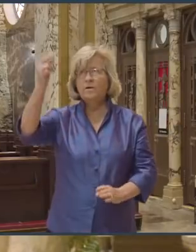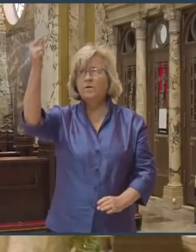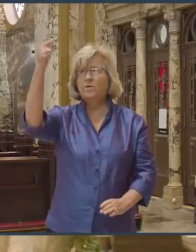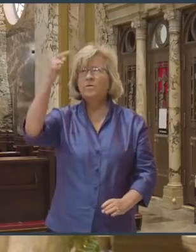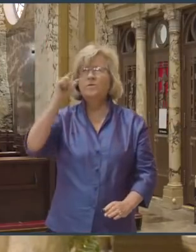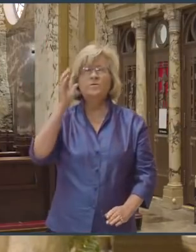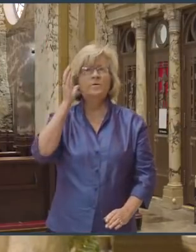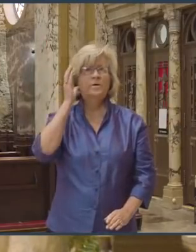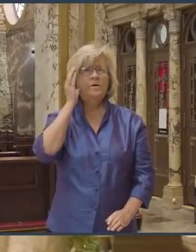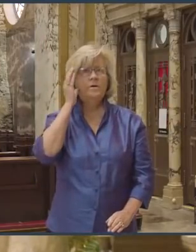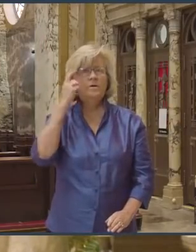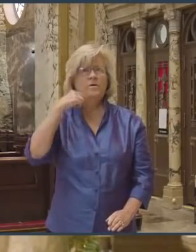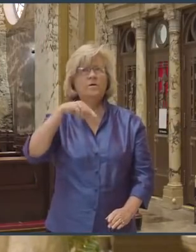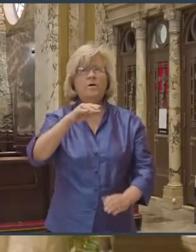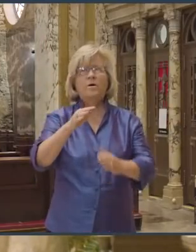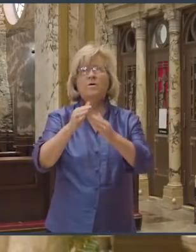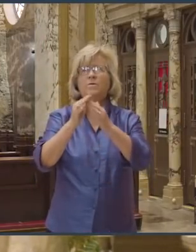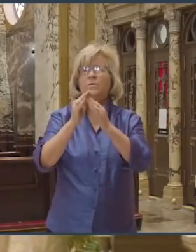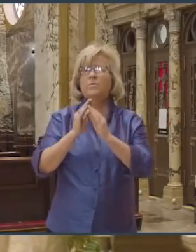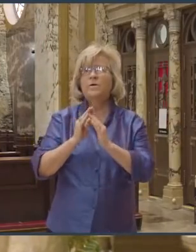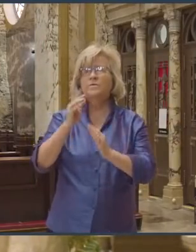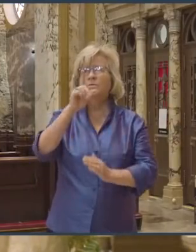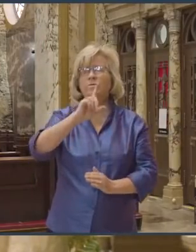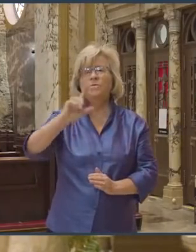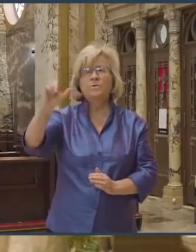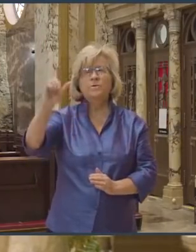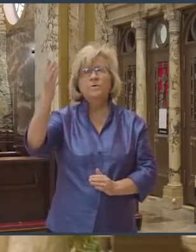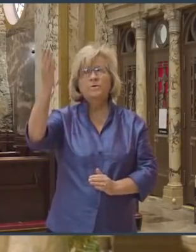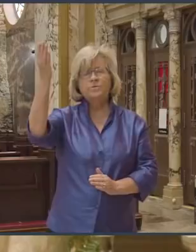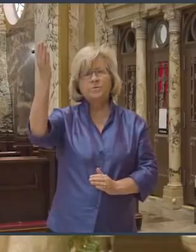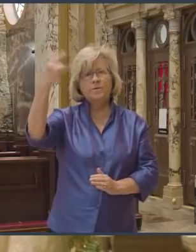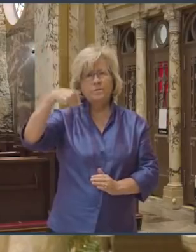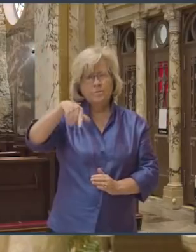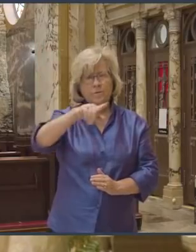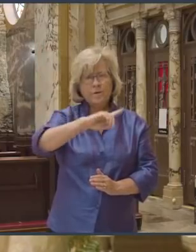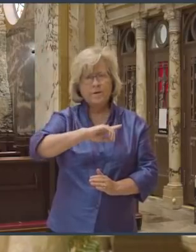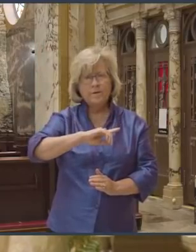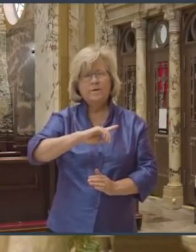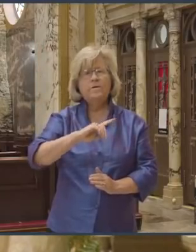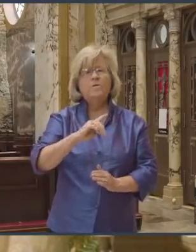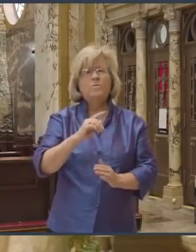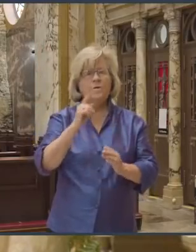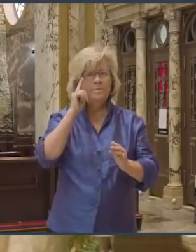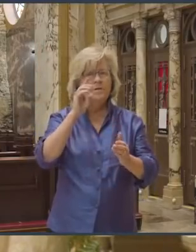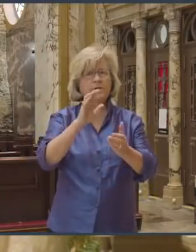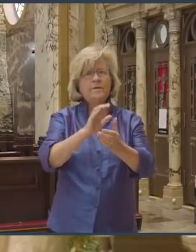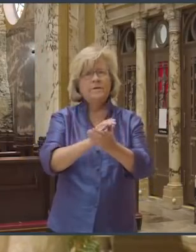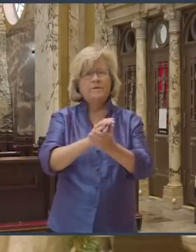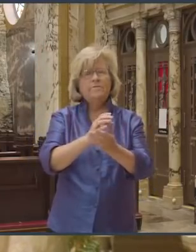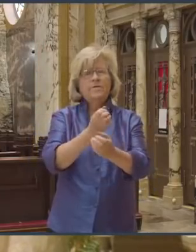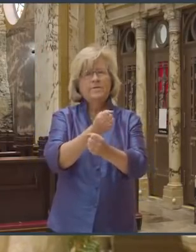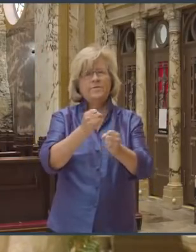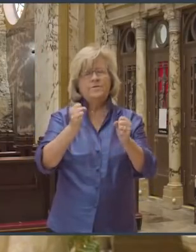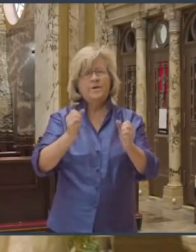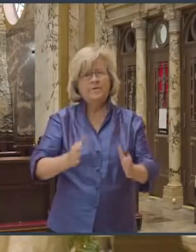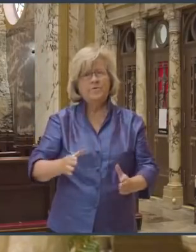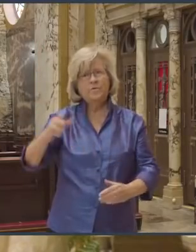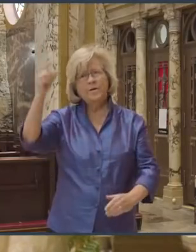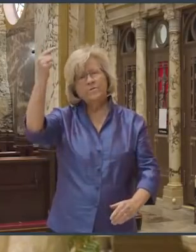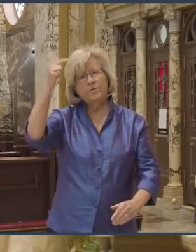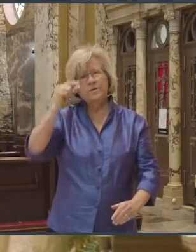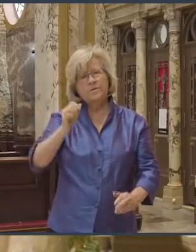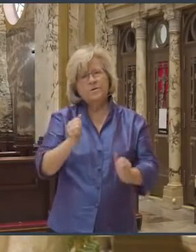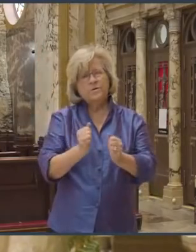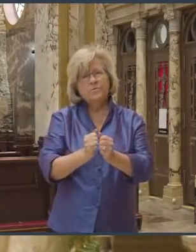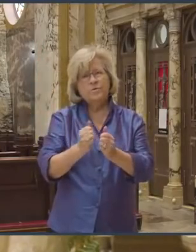Graciously hear our supplications, O Lord, so that we, who believe that the Savior of the human race is with you